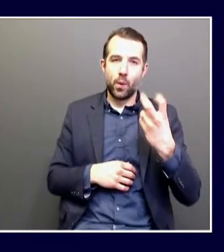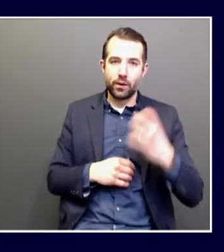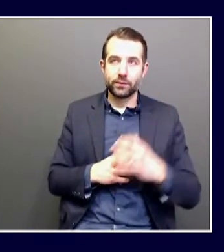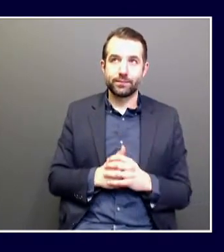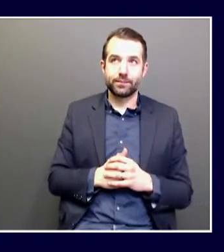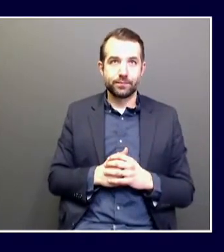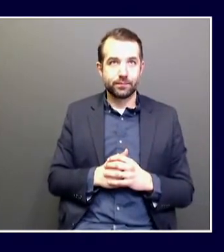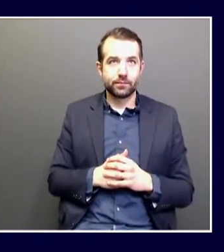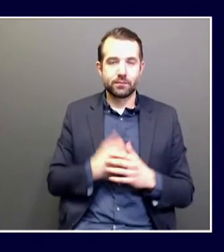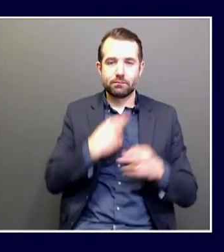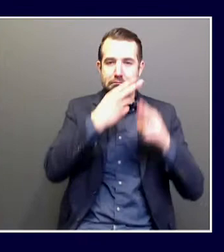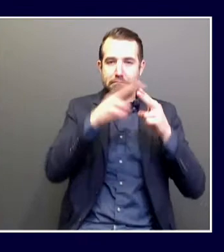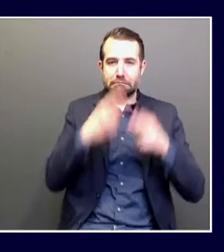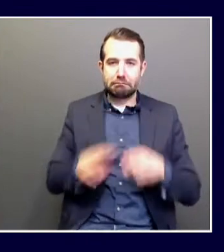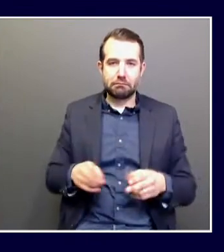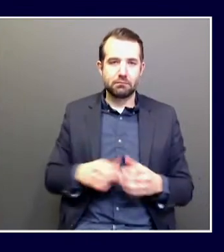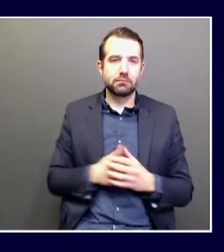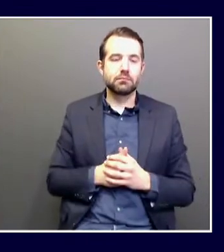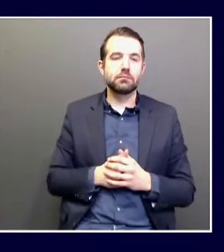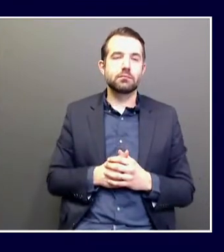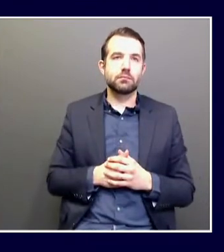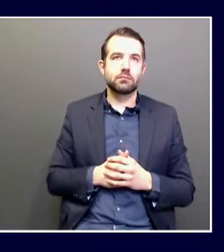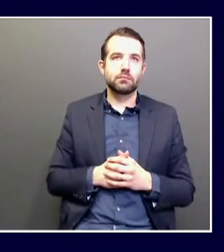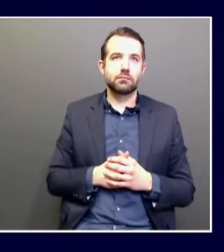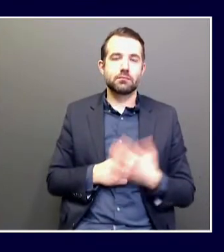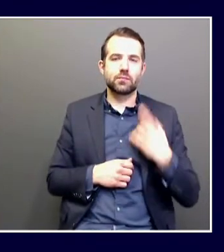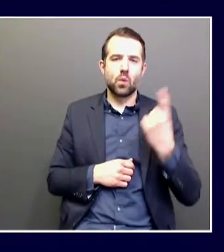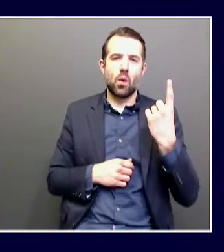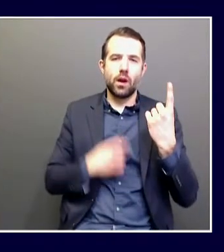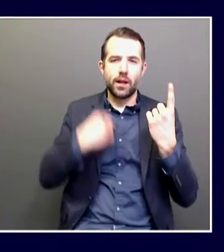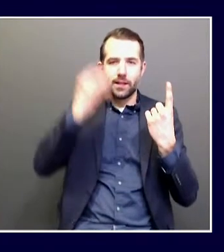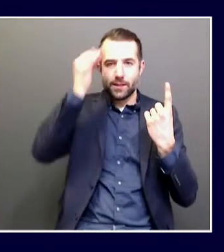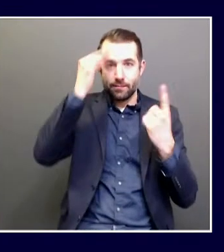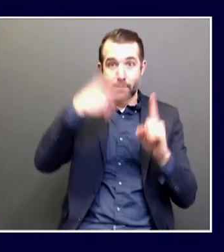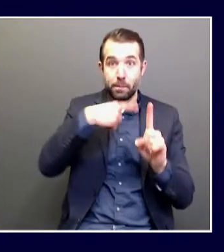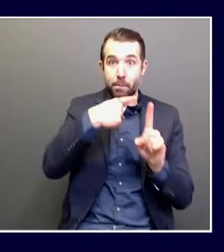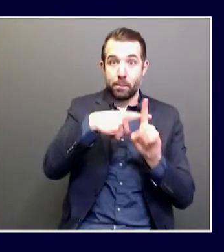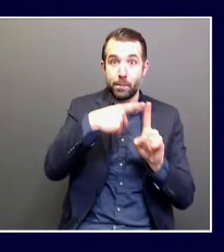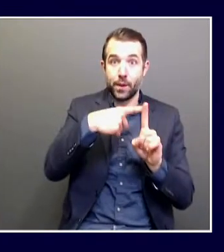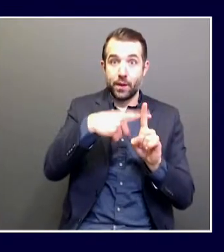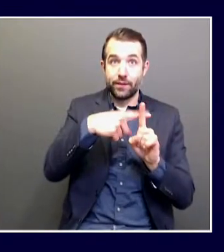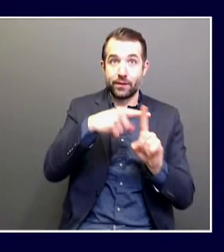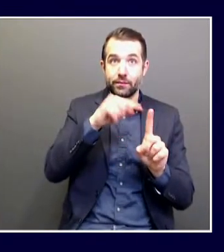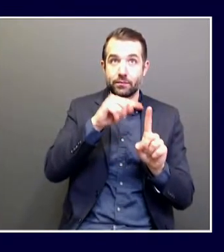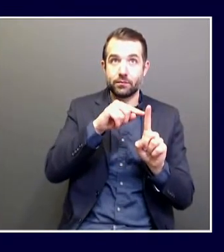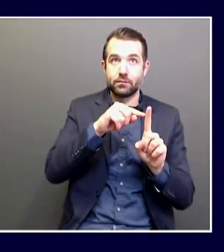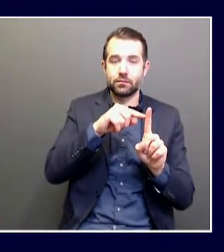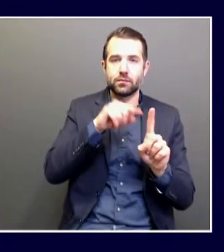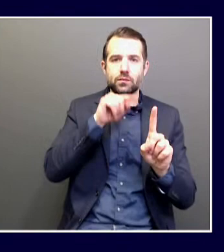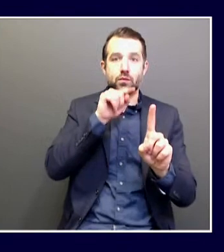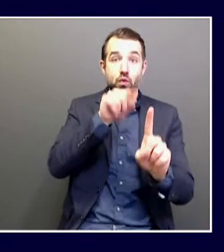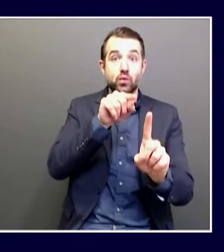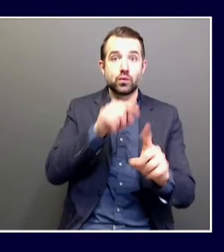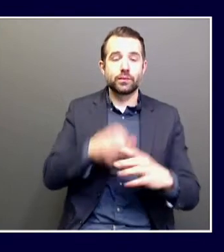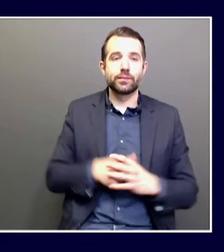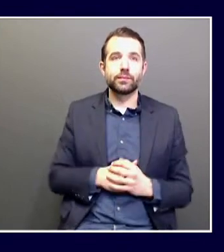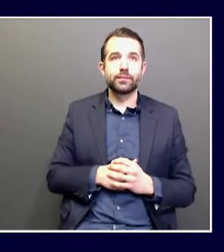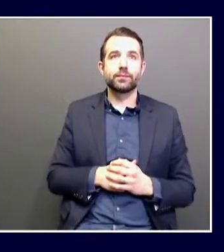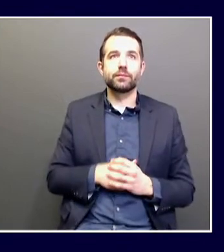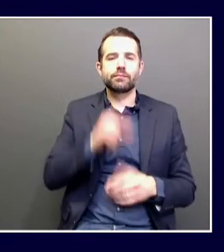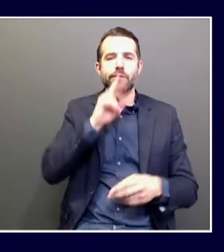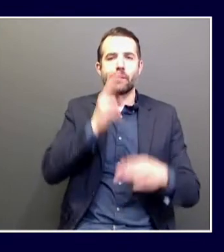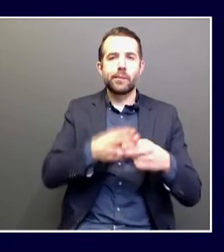up. One is thinking about positivity. I noticed you mentioning that the way people